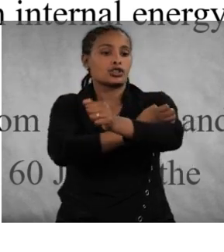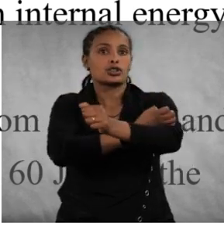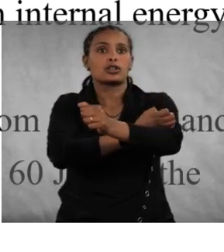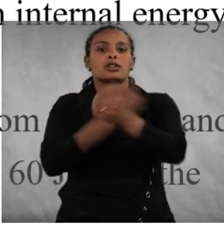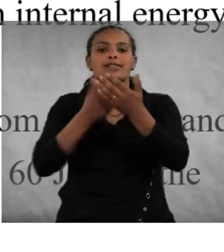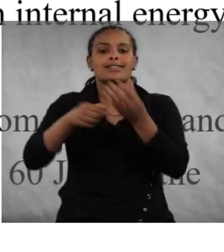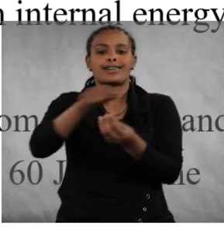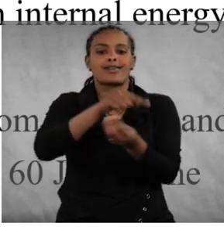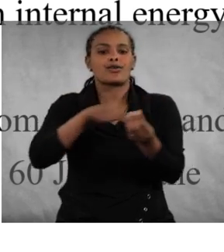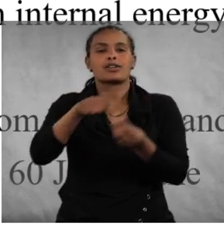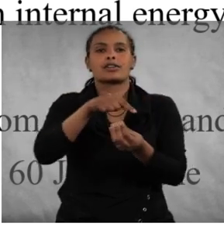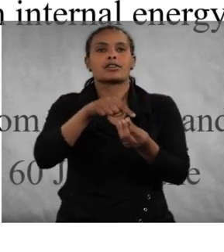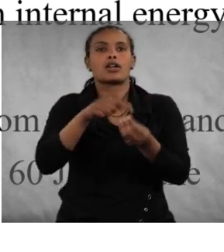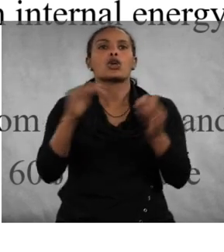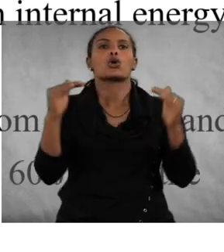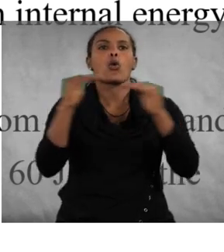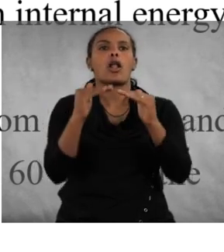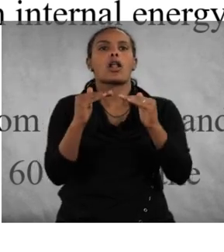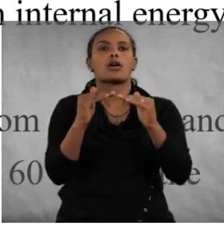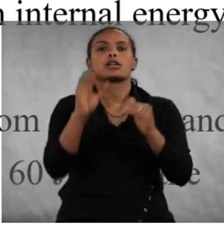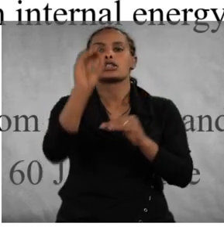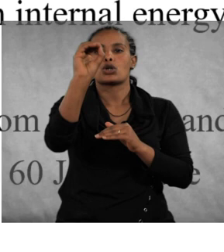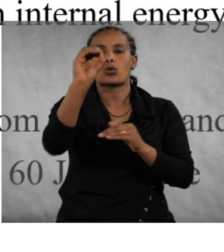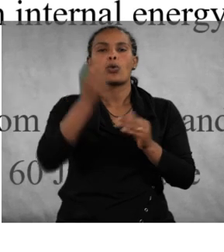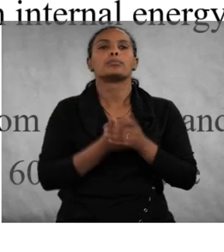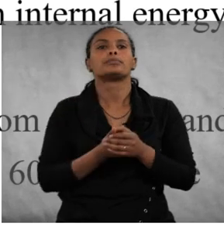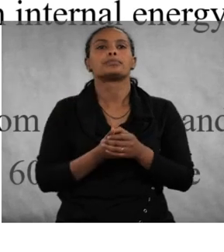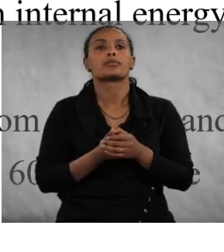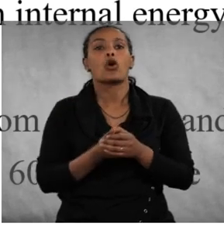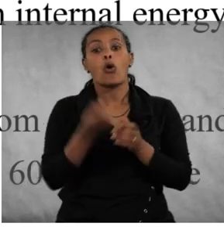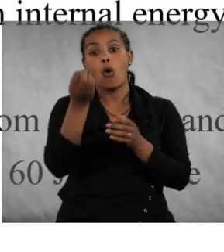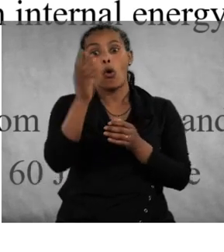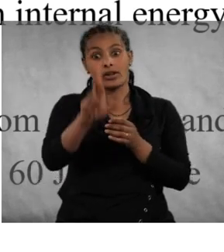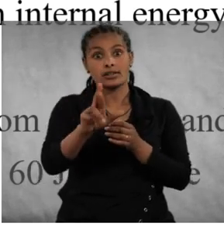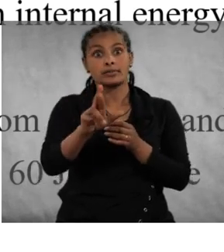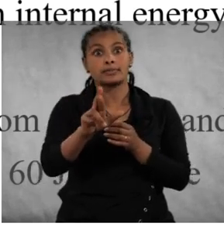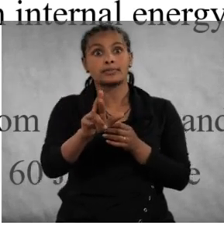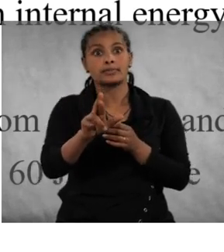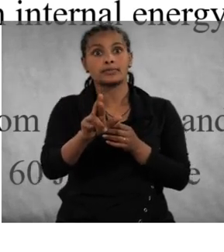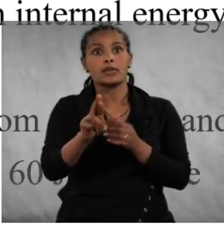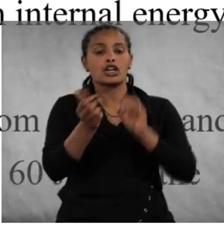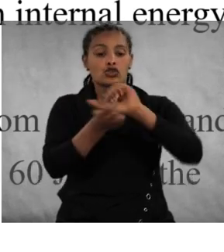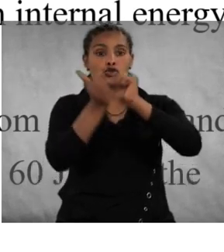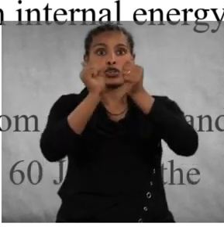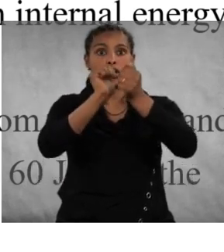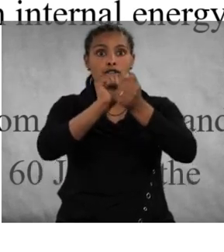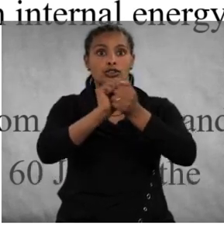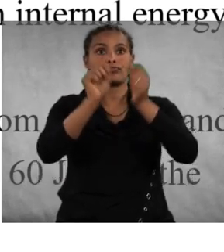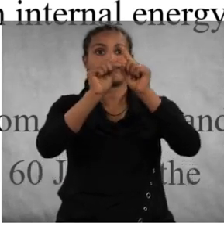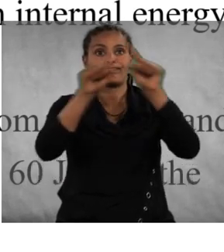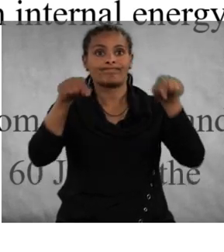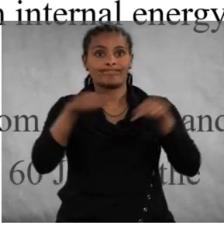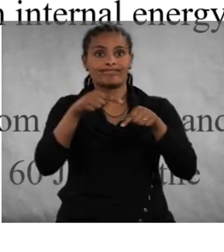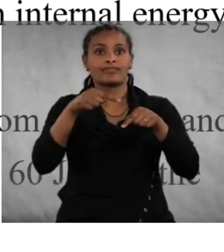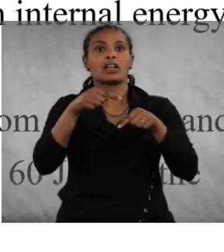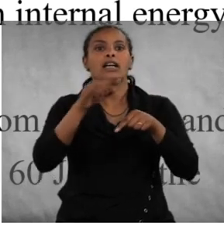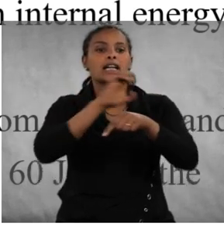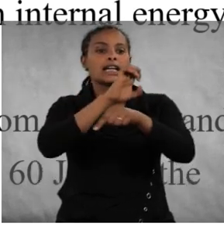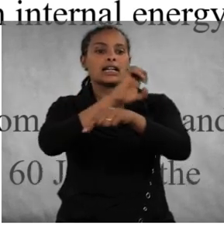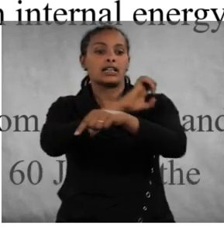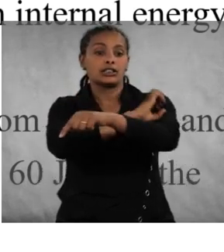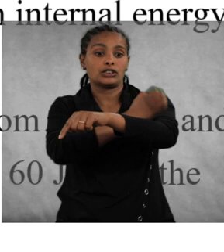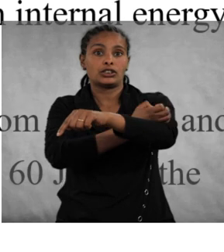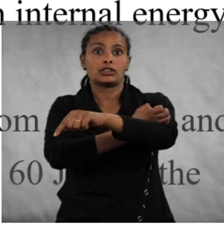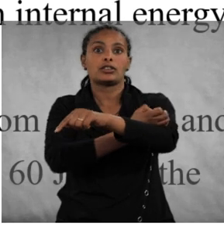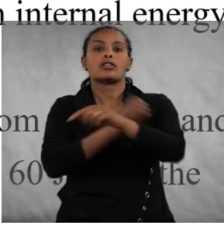the surrounding equal 0, or change in energy of the